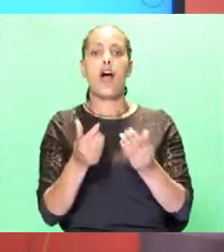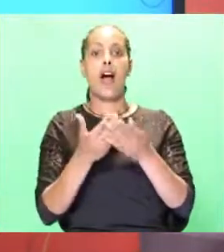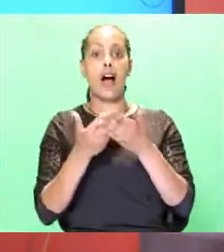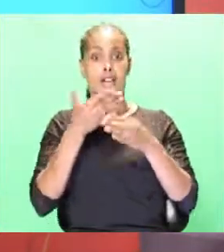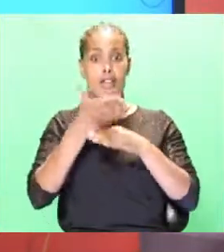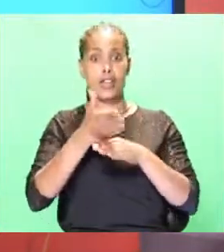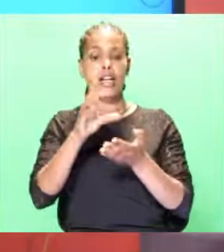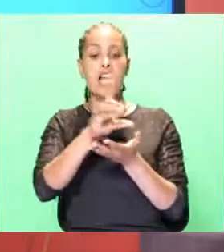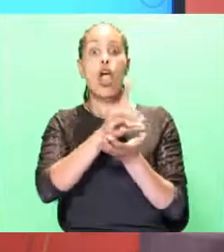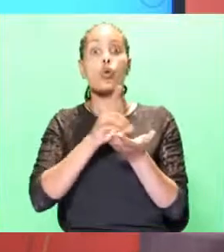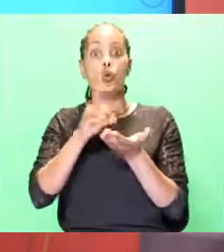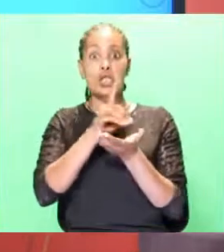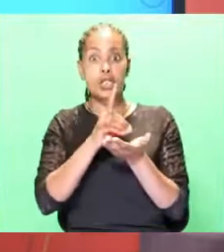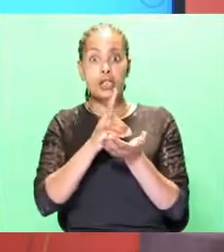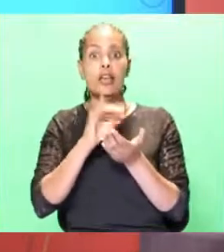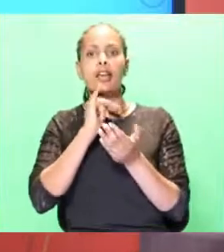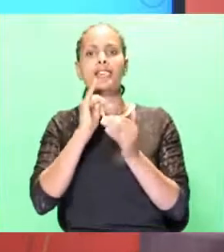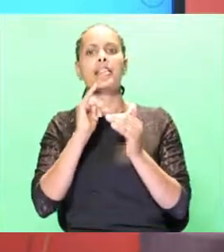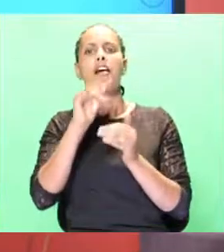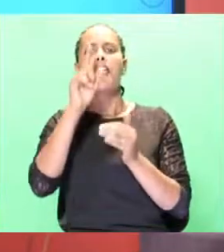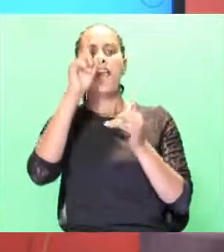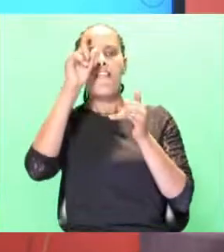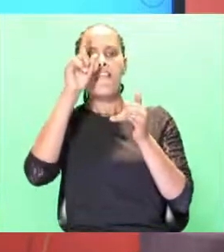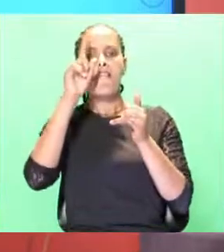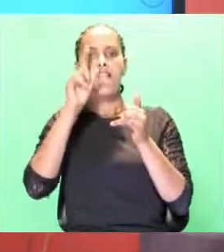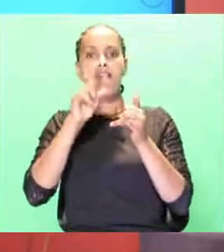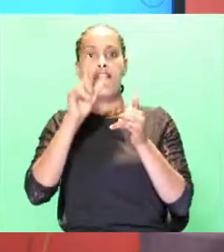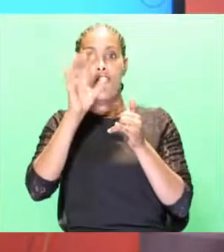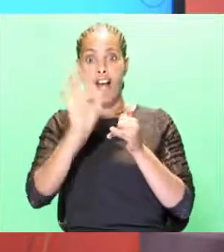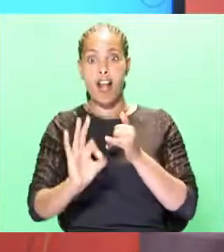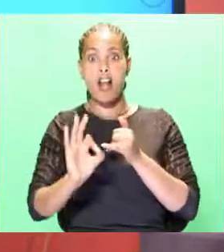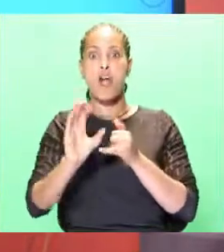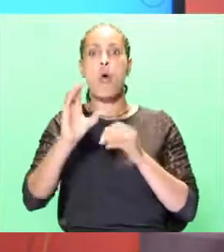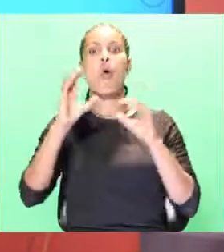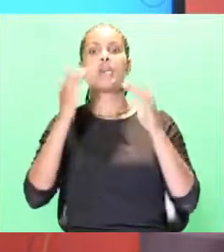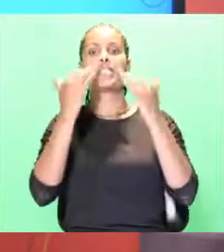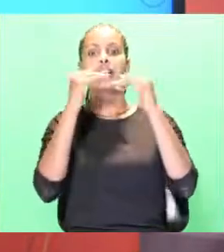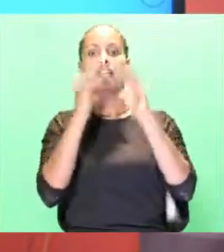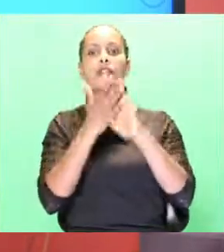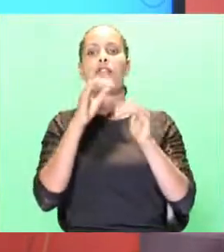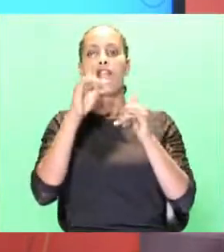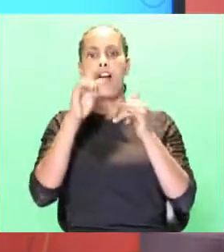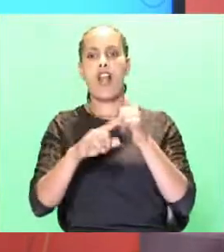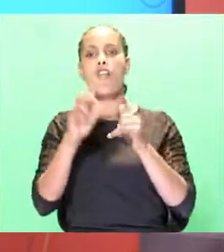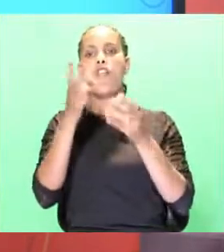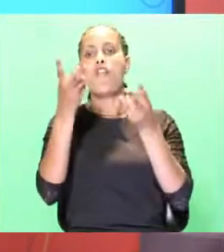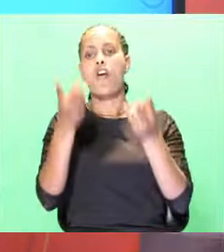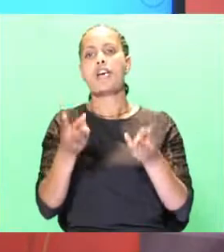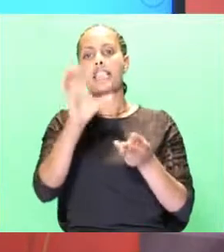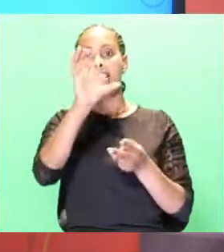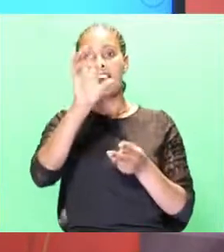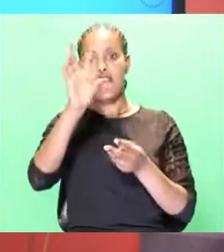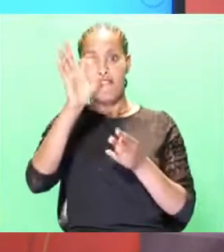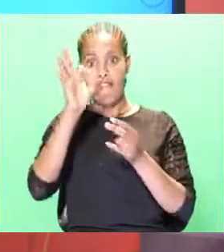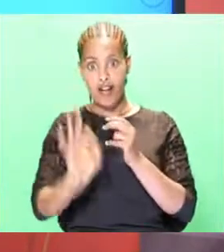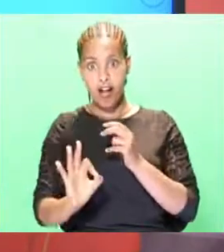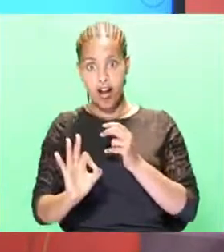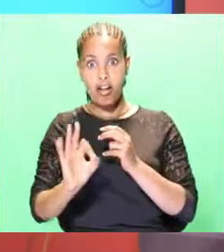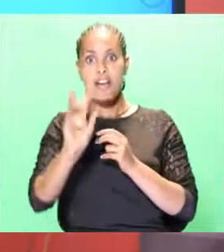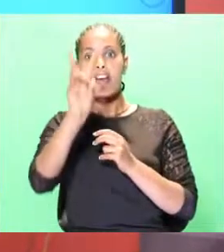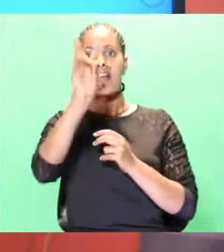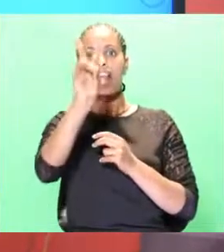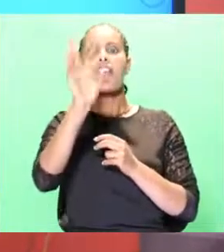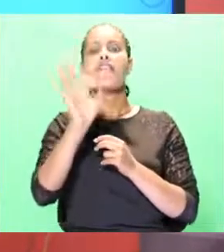after dilution is final concentration times final volume. C final times